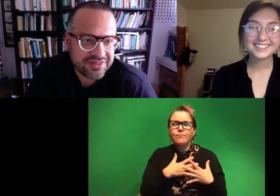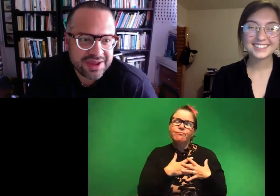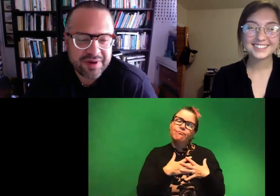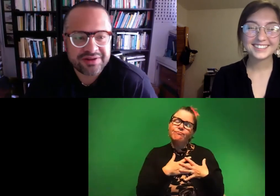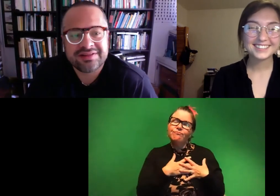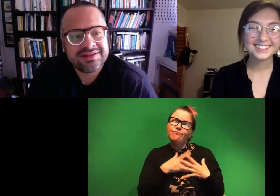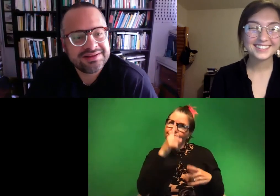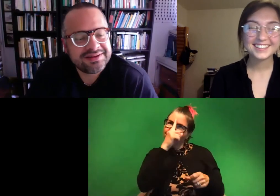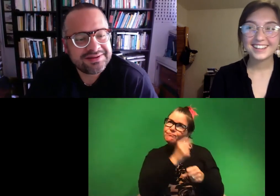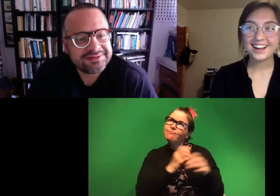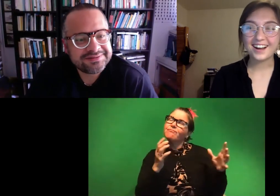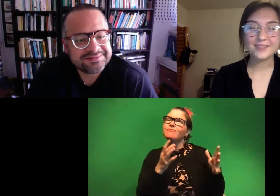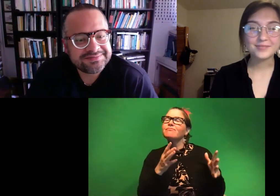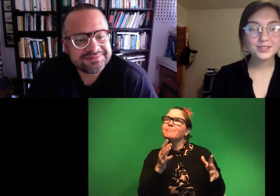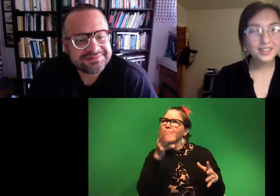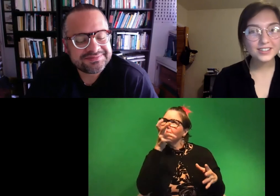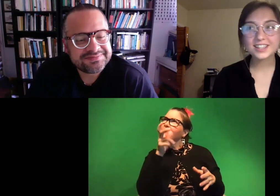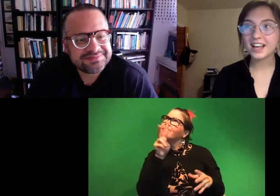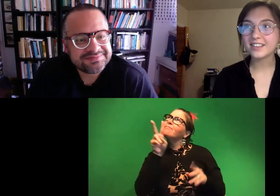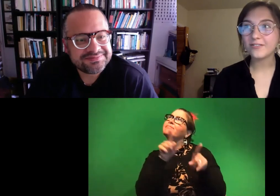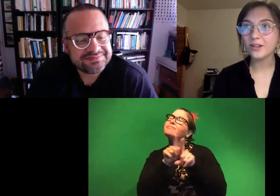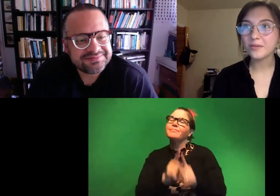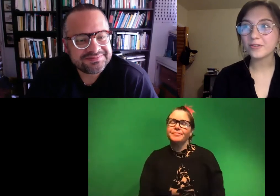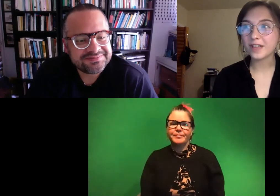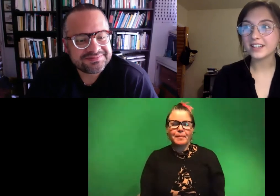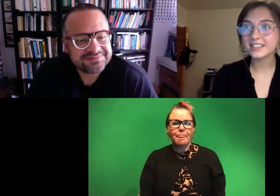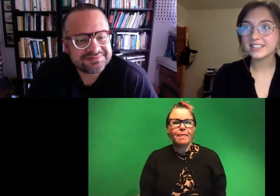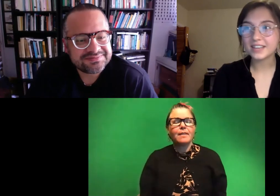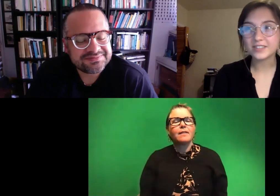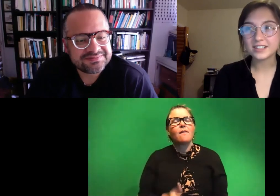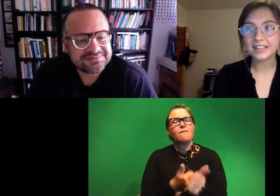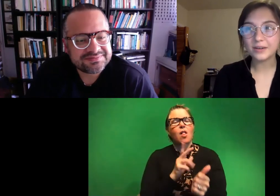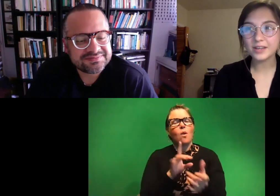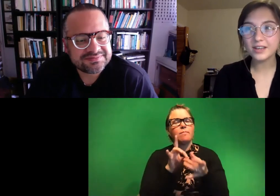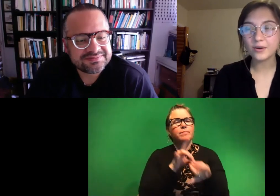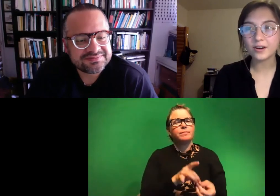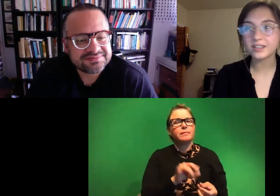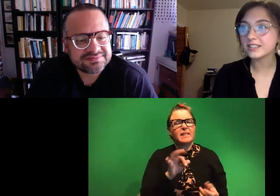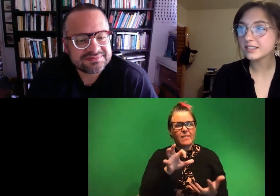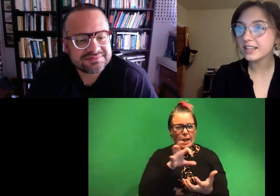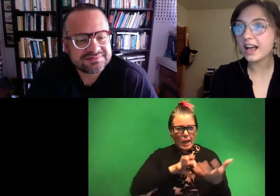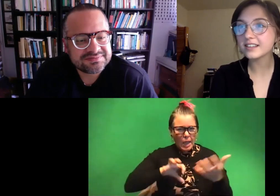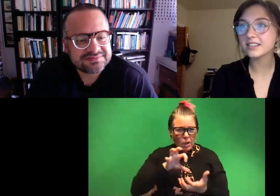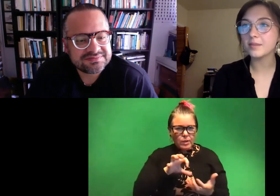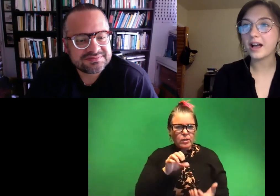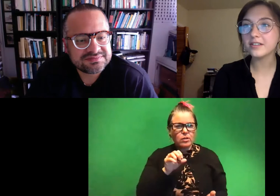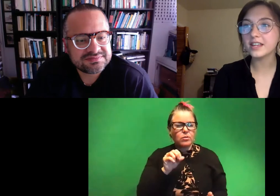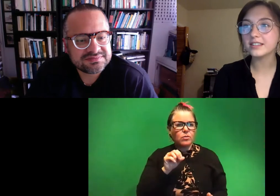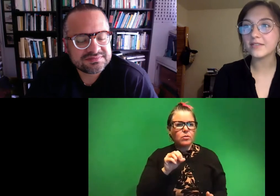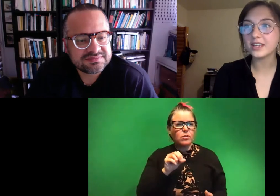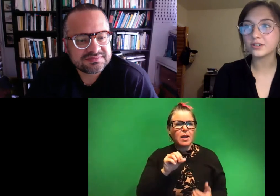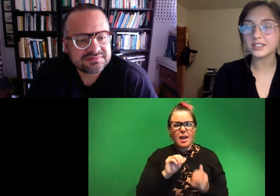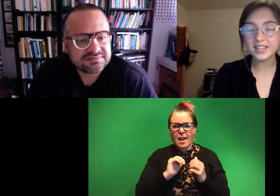ever think about it. So then if it's a follow-up for that is like if it's cloudy, or like they asked how